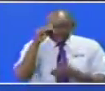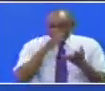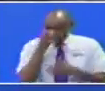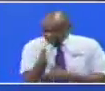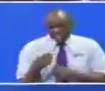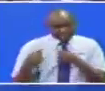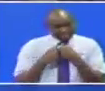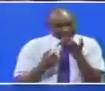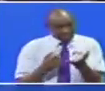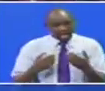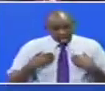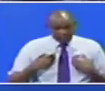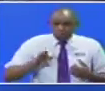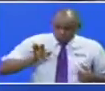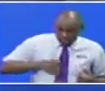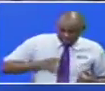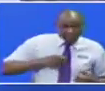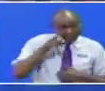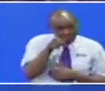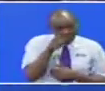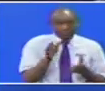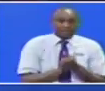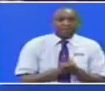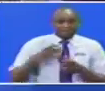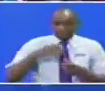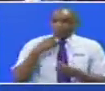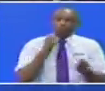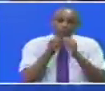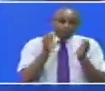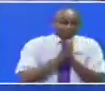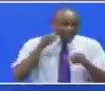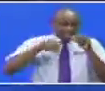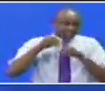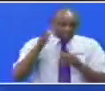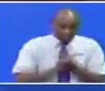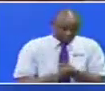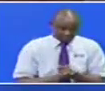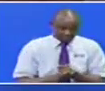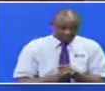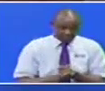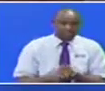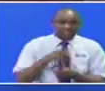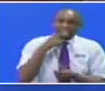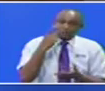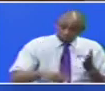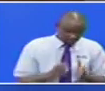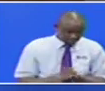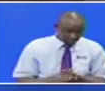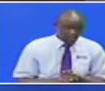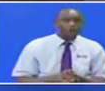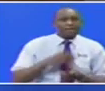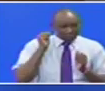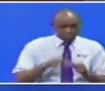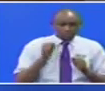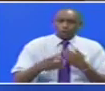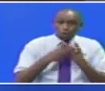the challenges facing women and encouraged female aspirants not to drop their ambitions. In all aspects that can be